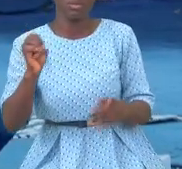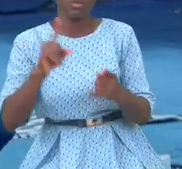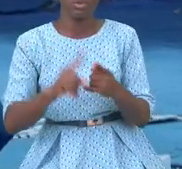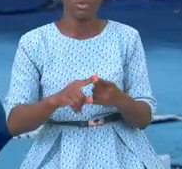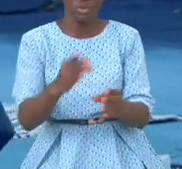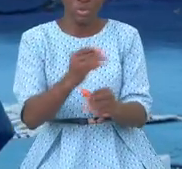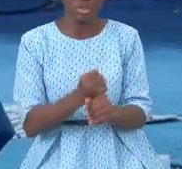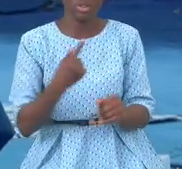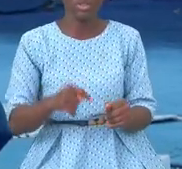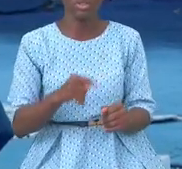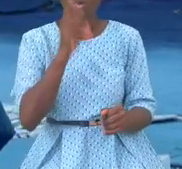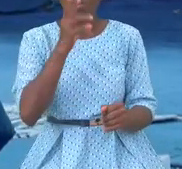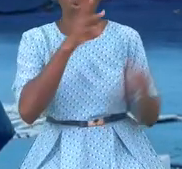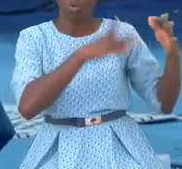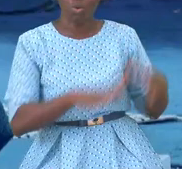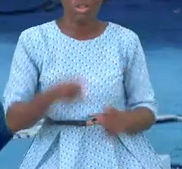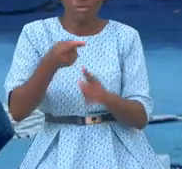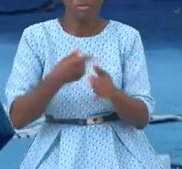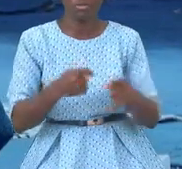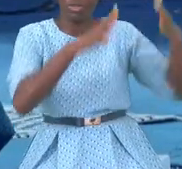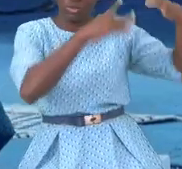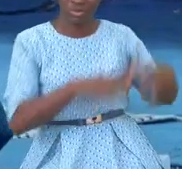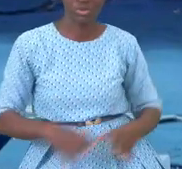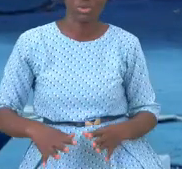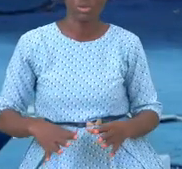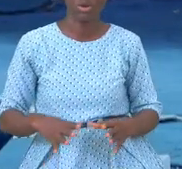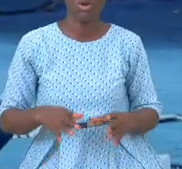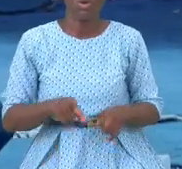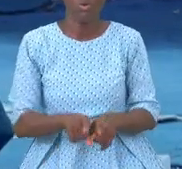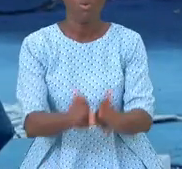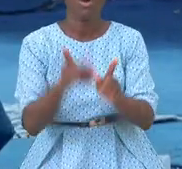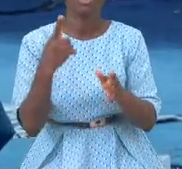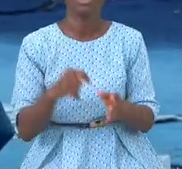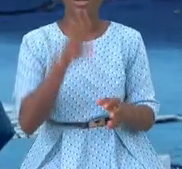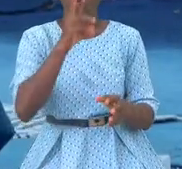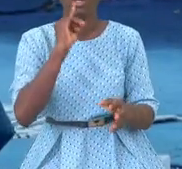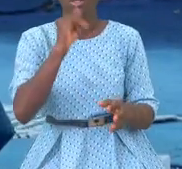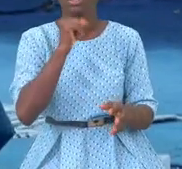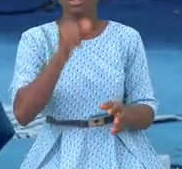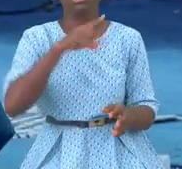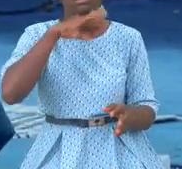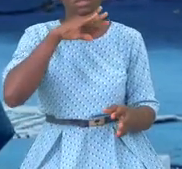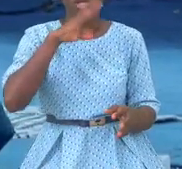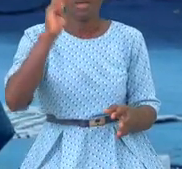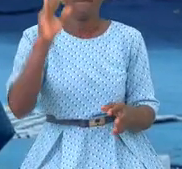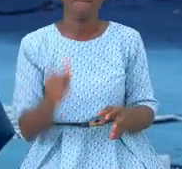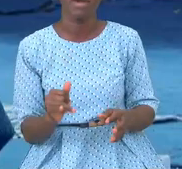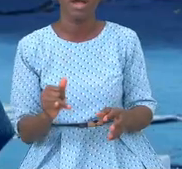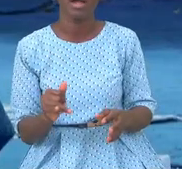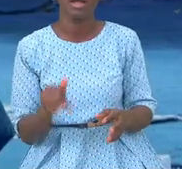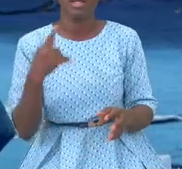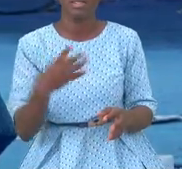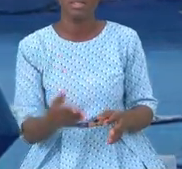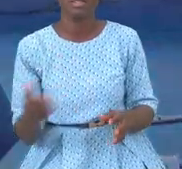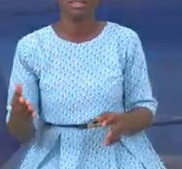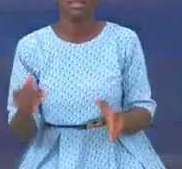the water is not contaminated by, you know, the things that people do and the things that